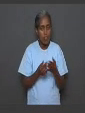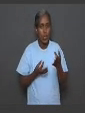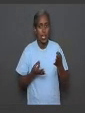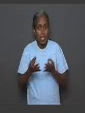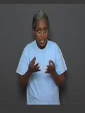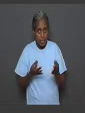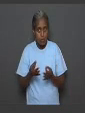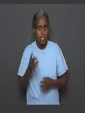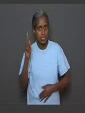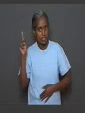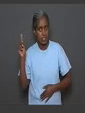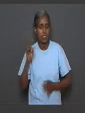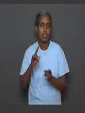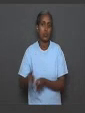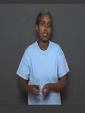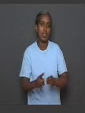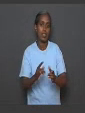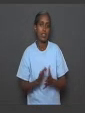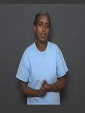expressed this way.